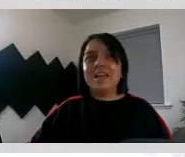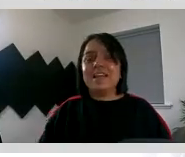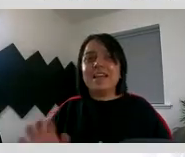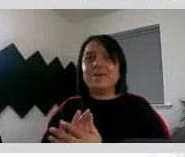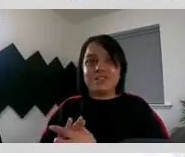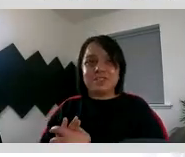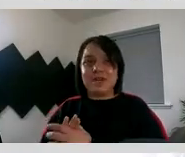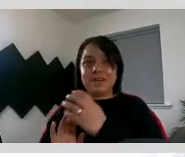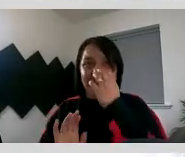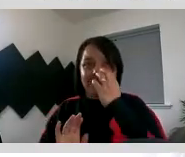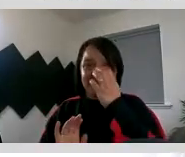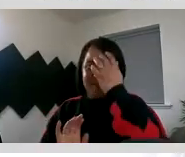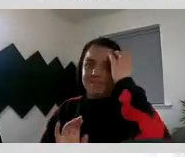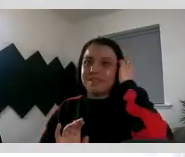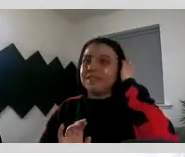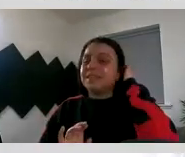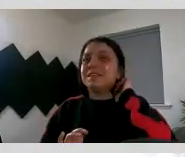Is there any questions about anything?